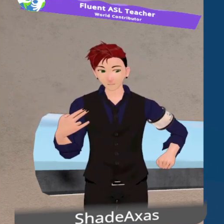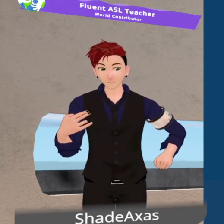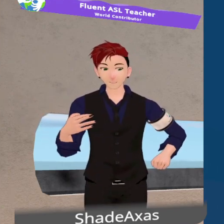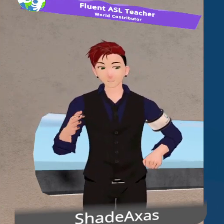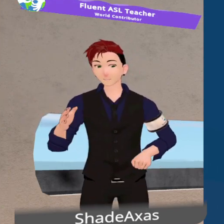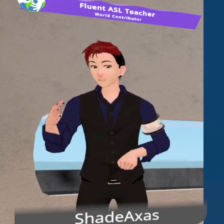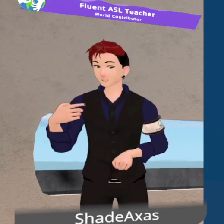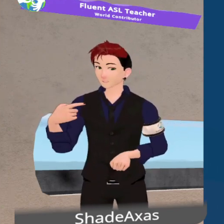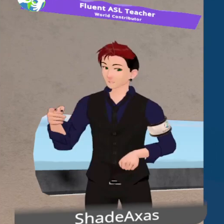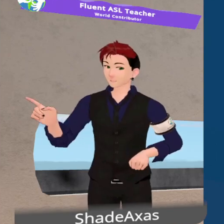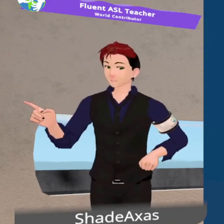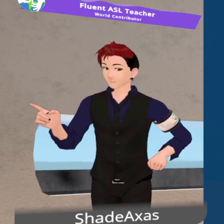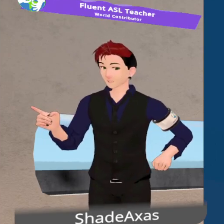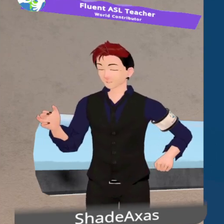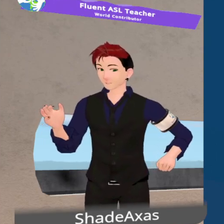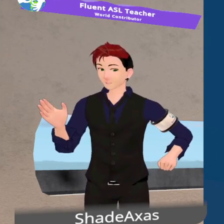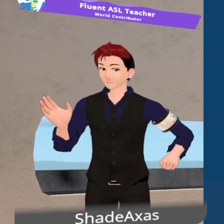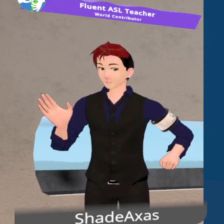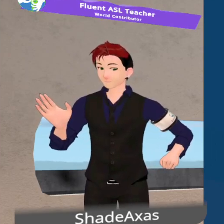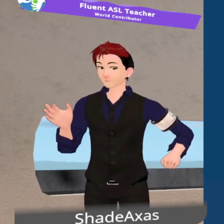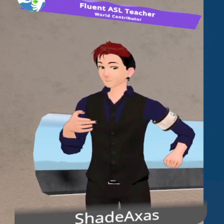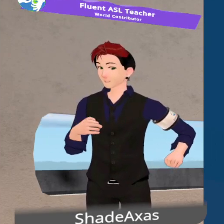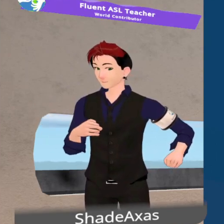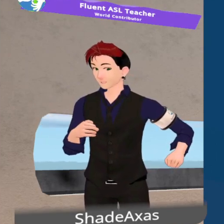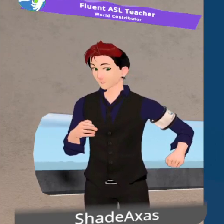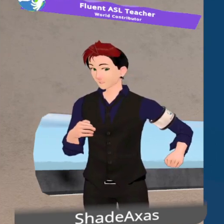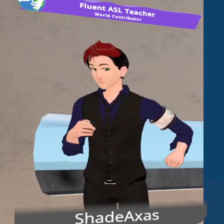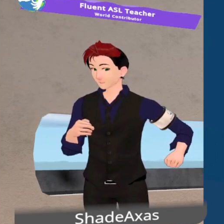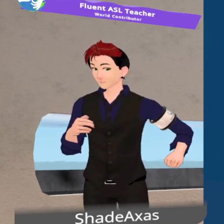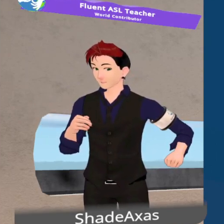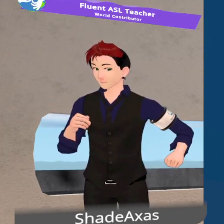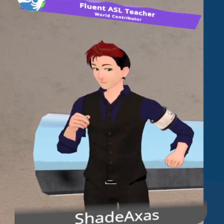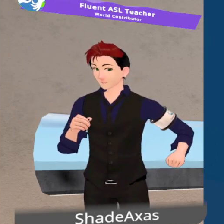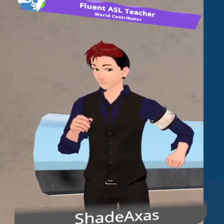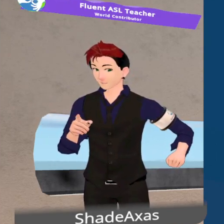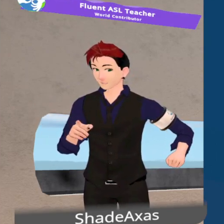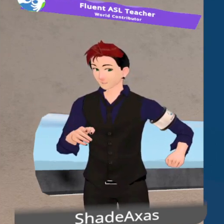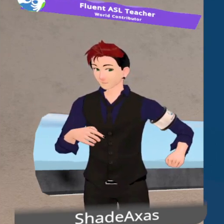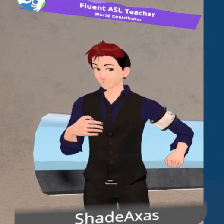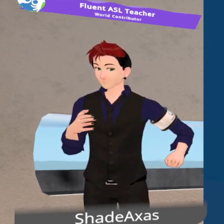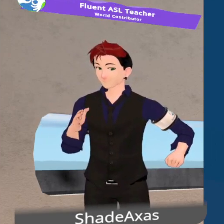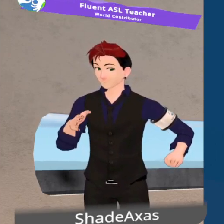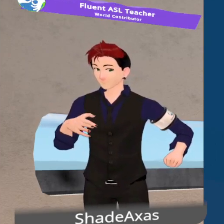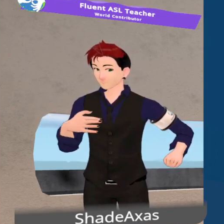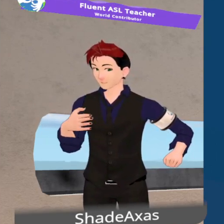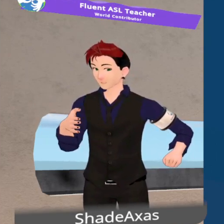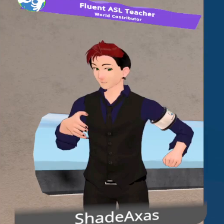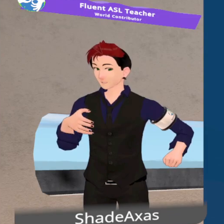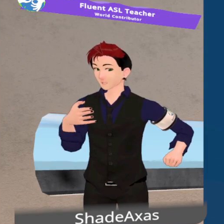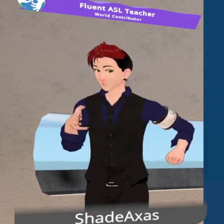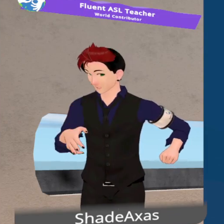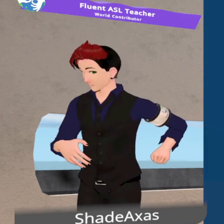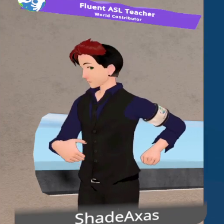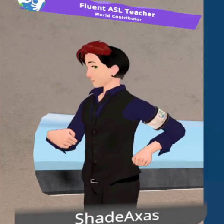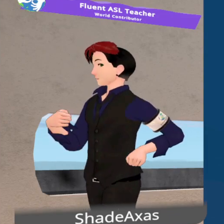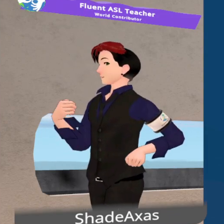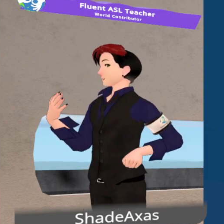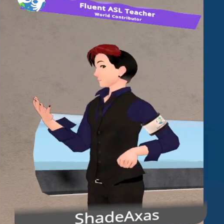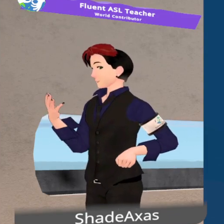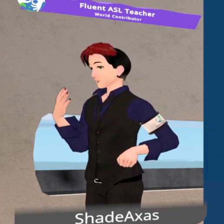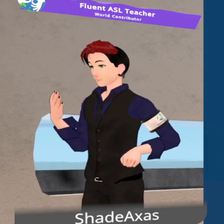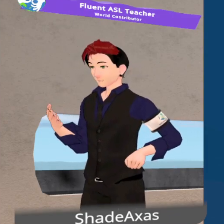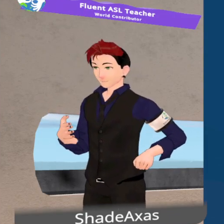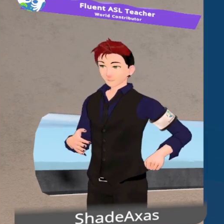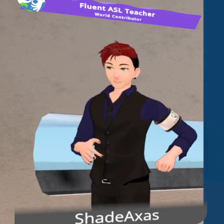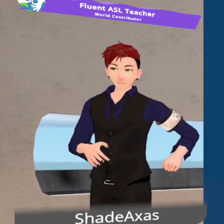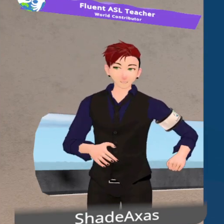you voicing yet? And I have to tell them like real quick, just like, I'm waiting for more information before I can start interpreting. And then, okay, they've given me enough.